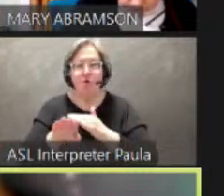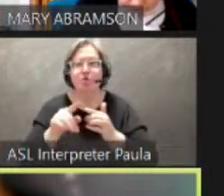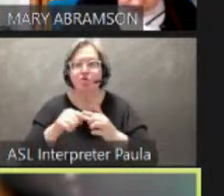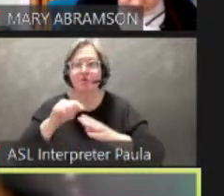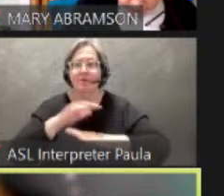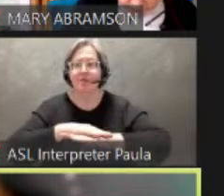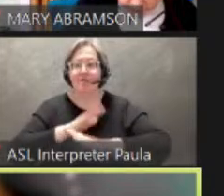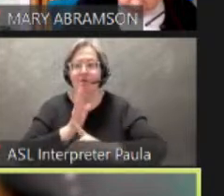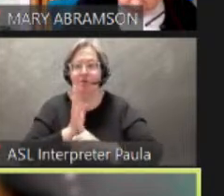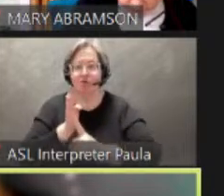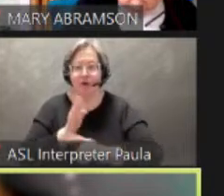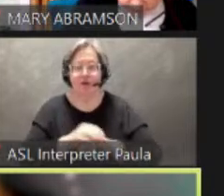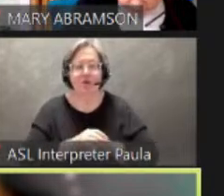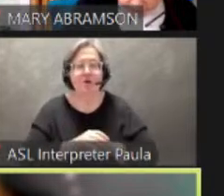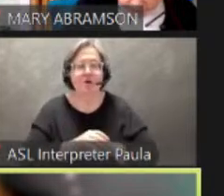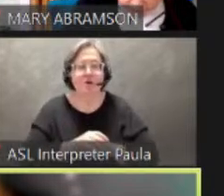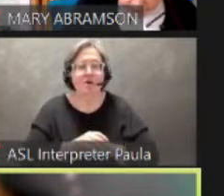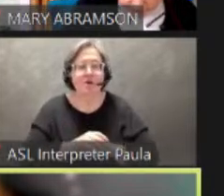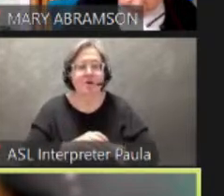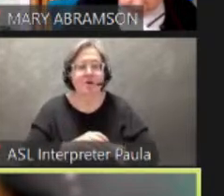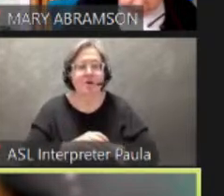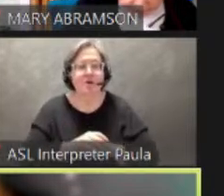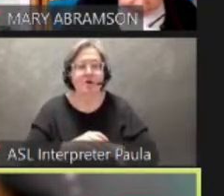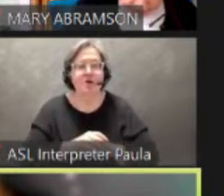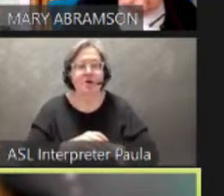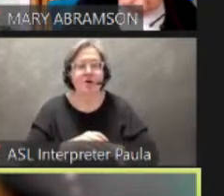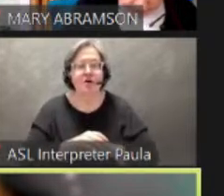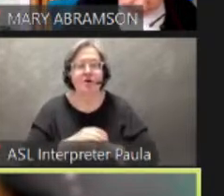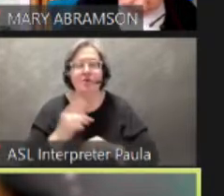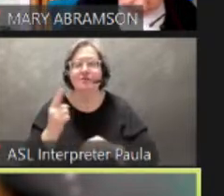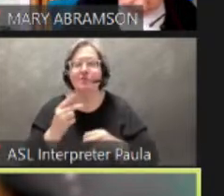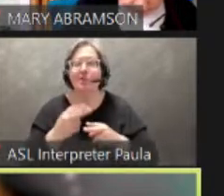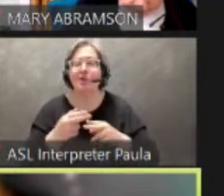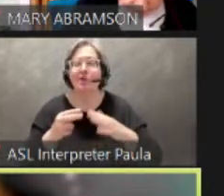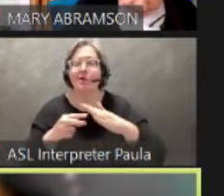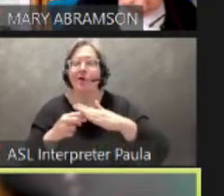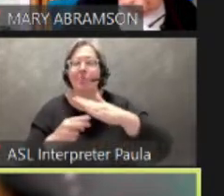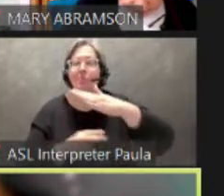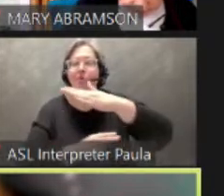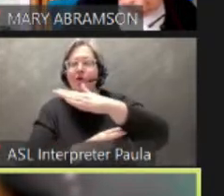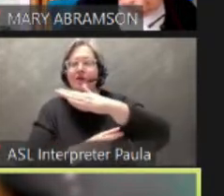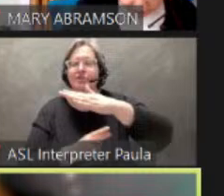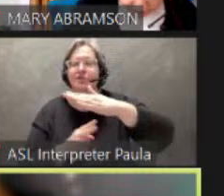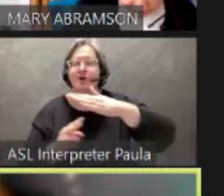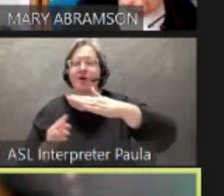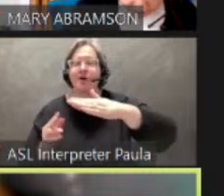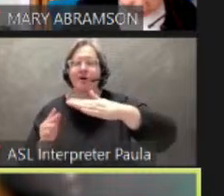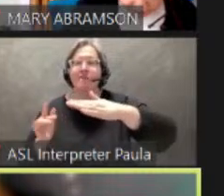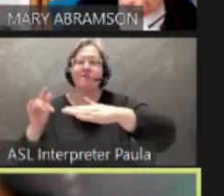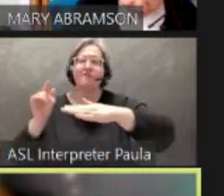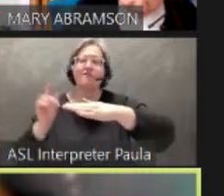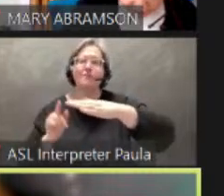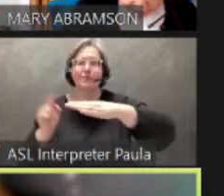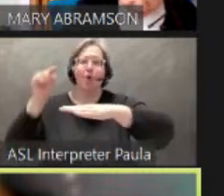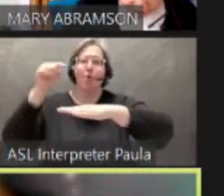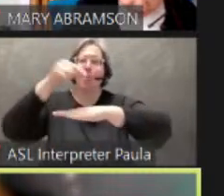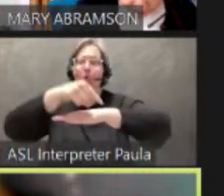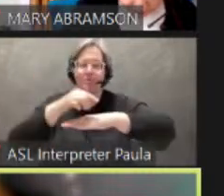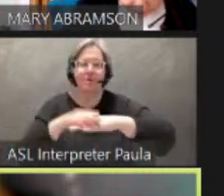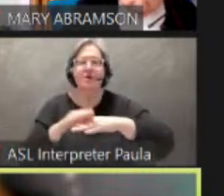directly. There is also a flyover bridge to allow for transfers between the outer loop